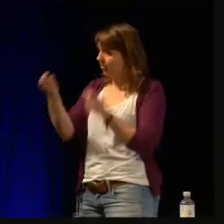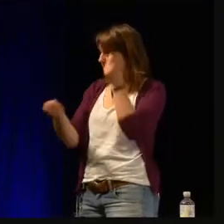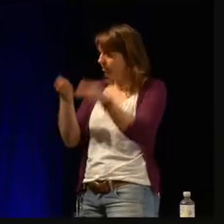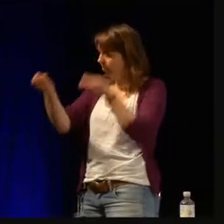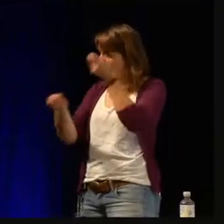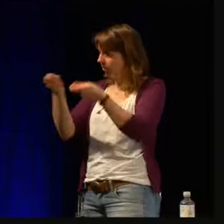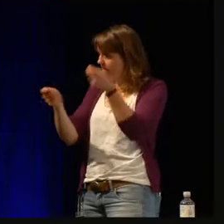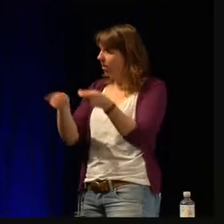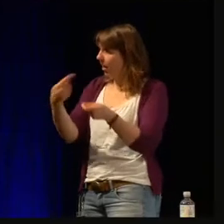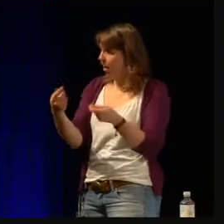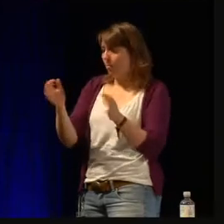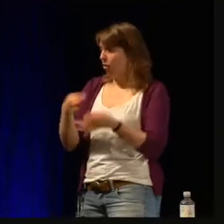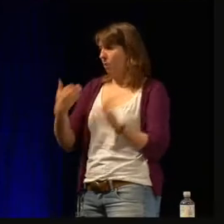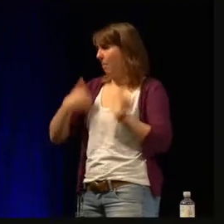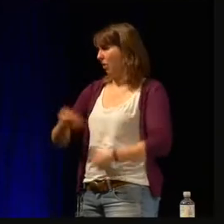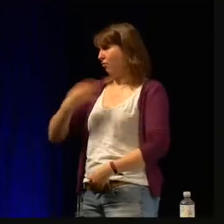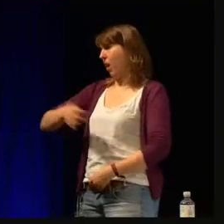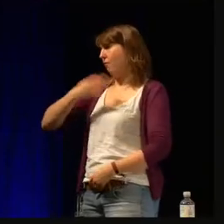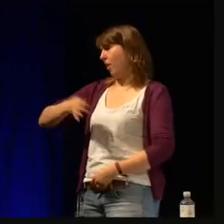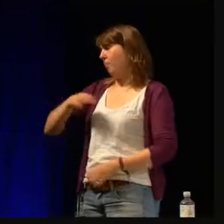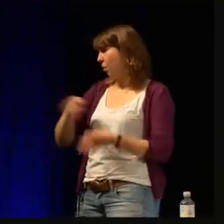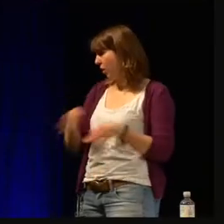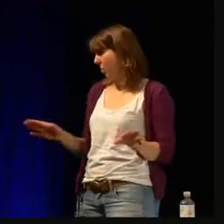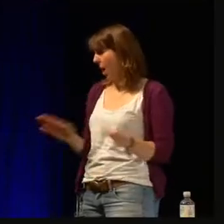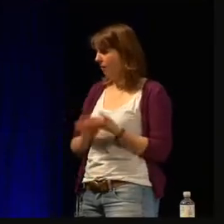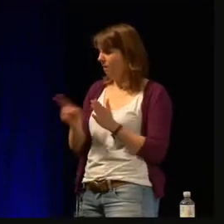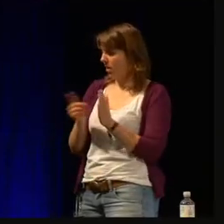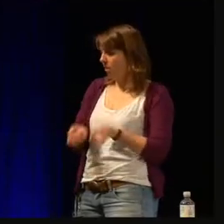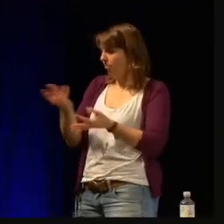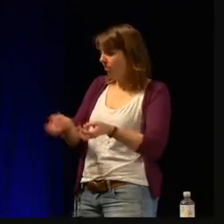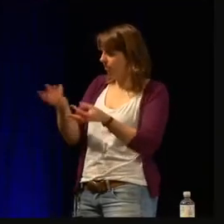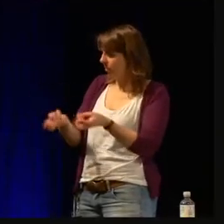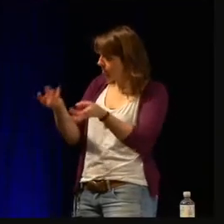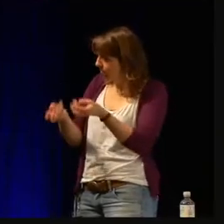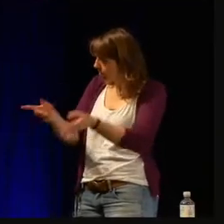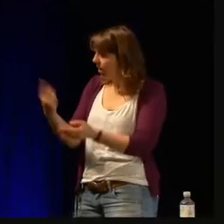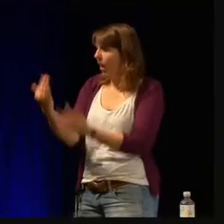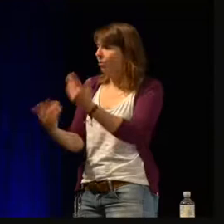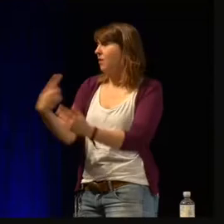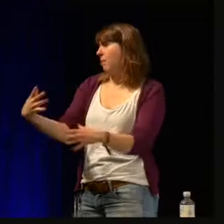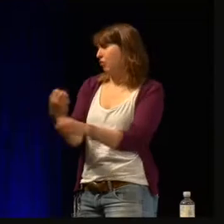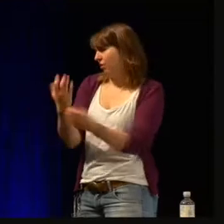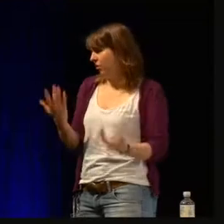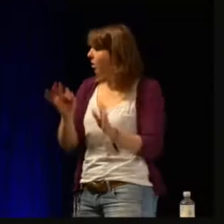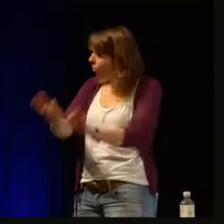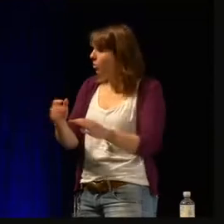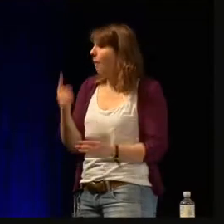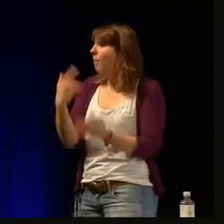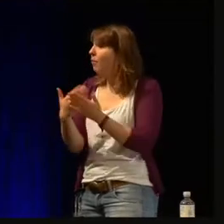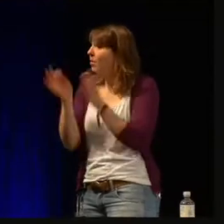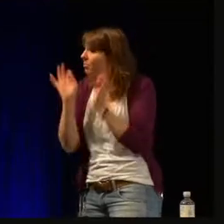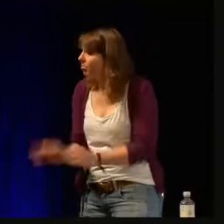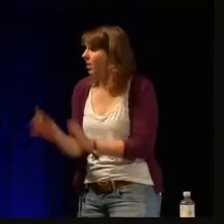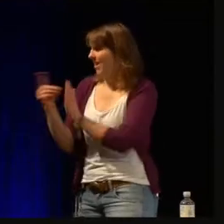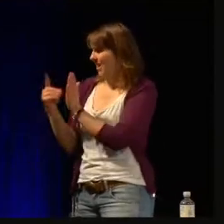to learn better and to not have to ask the human being so often. And this